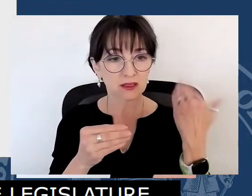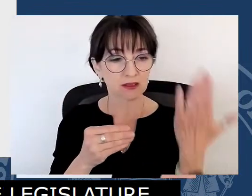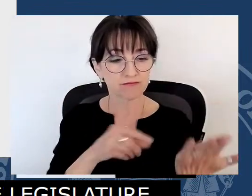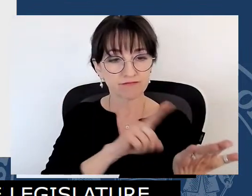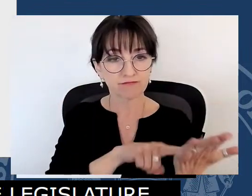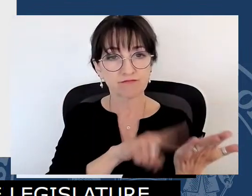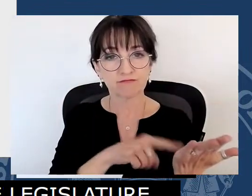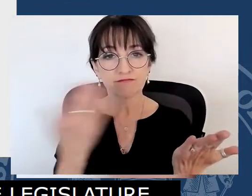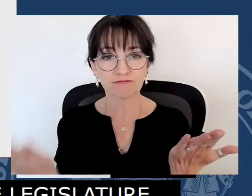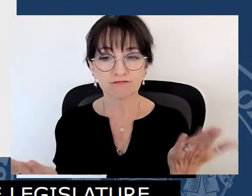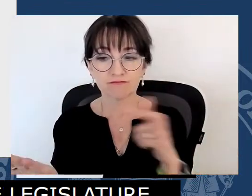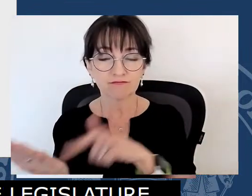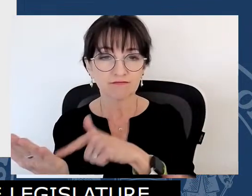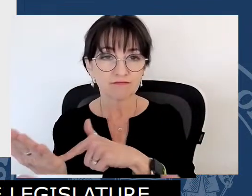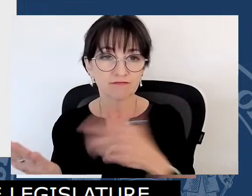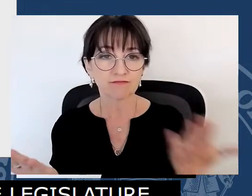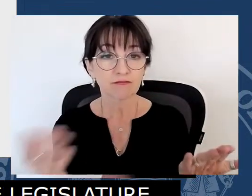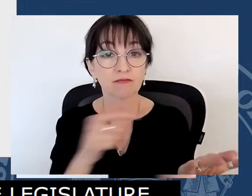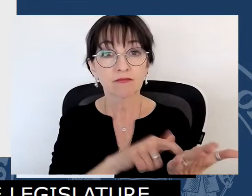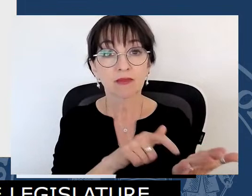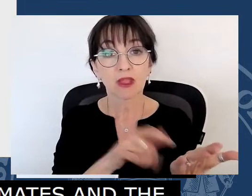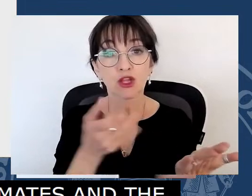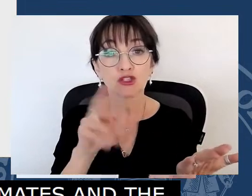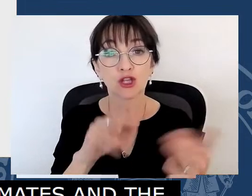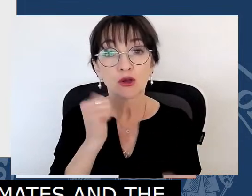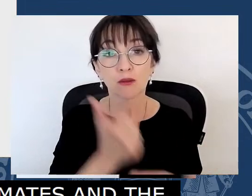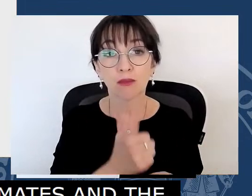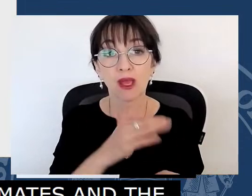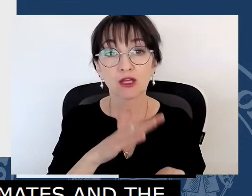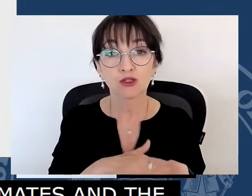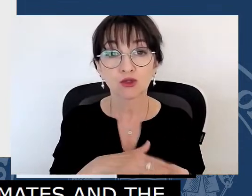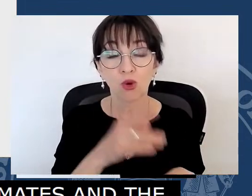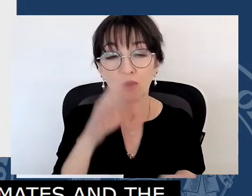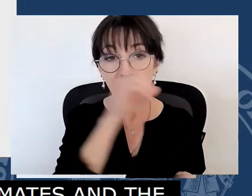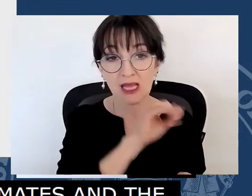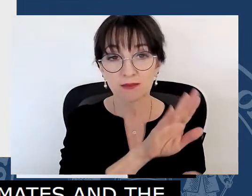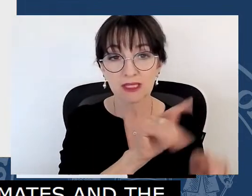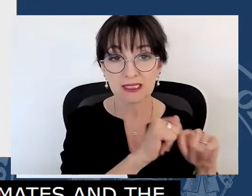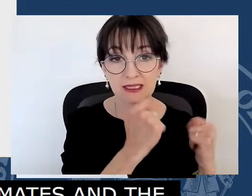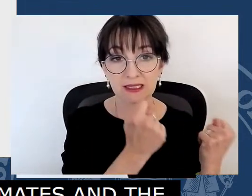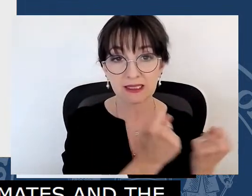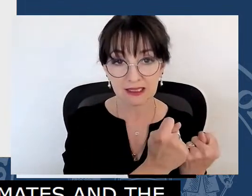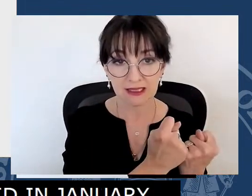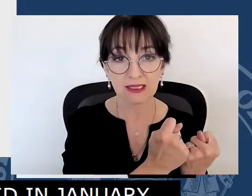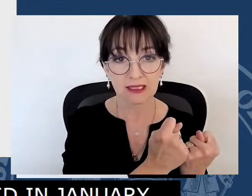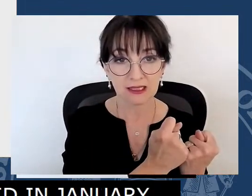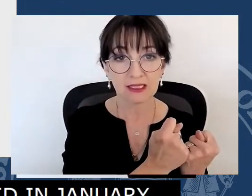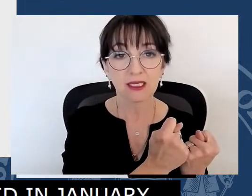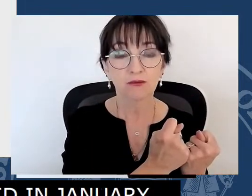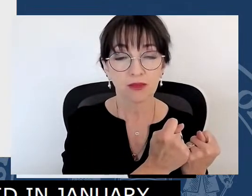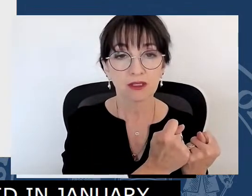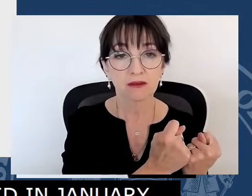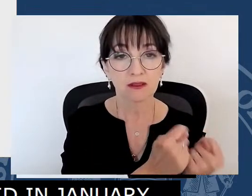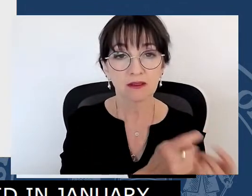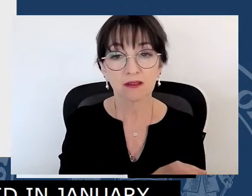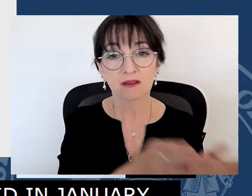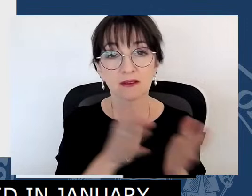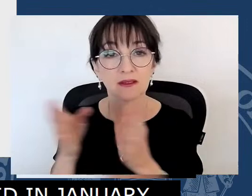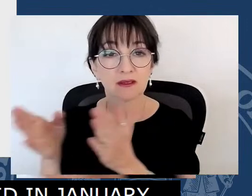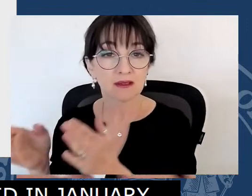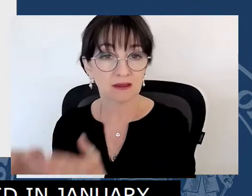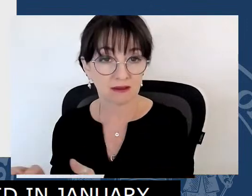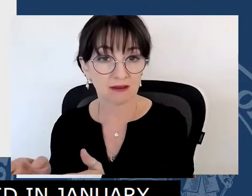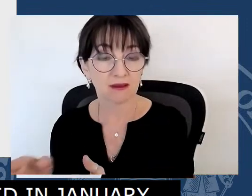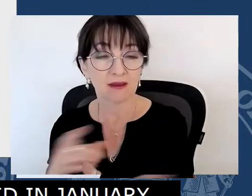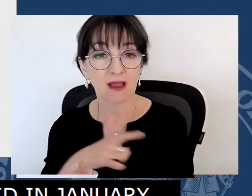January that was based on estimates that his team came up with. The legislature ignored those estimates, came up with